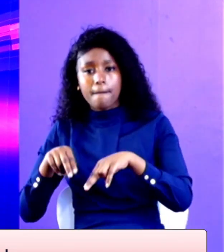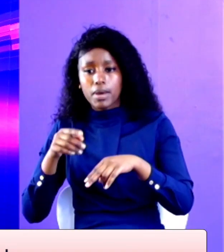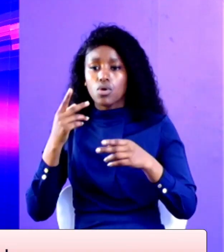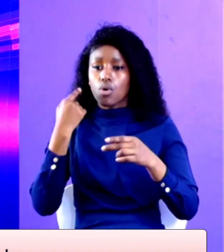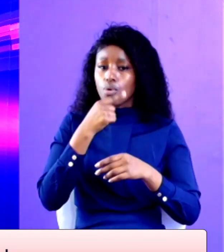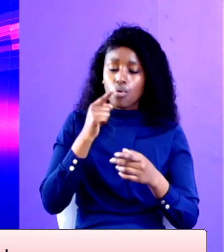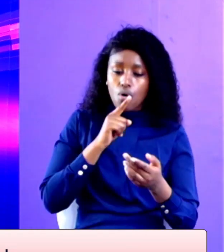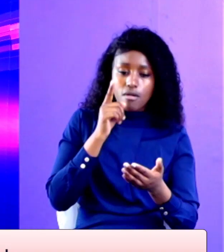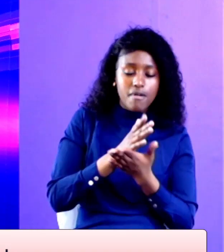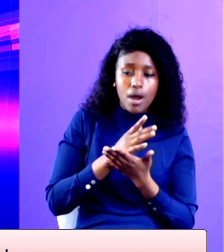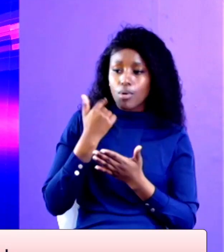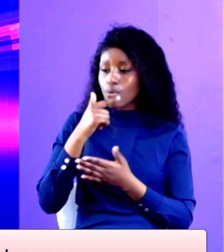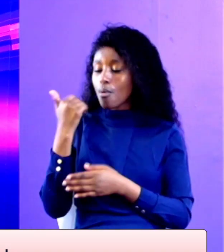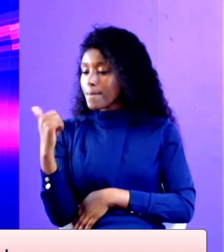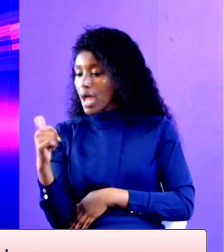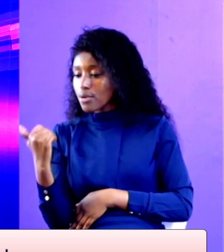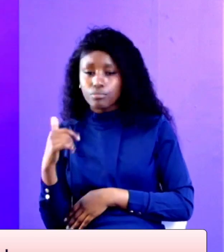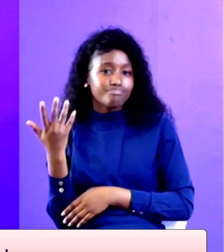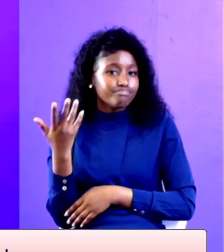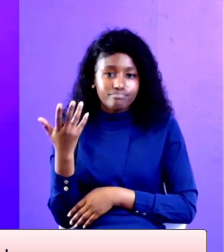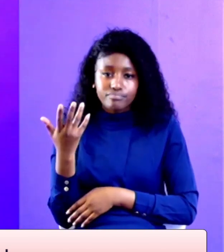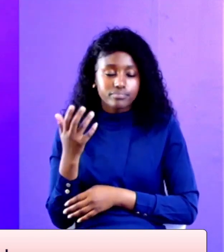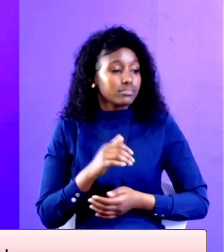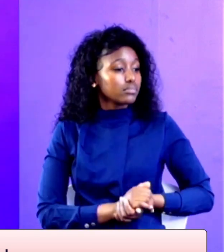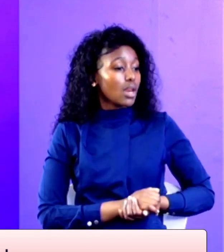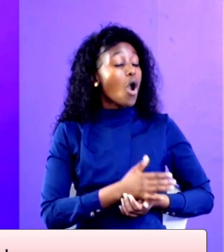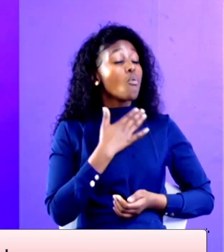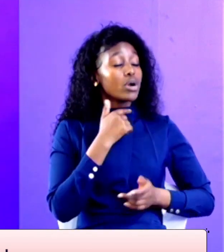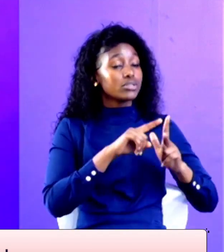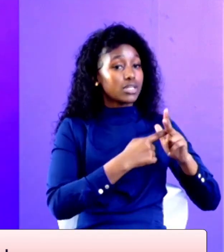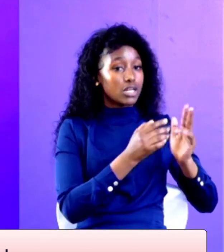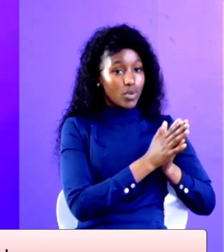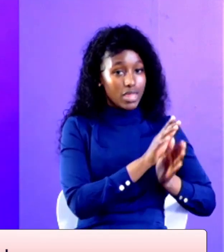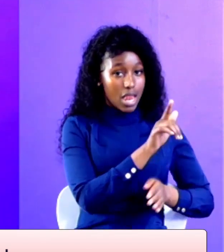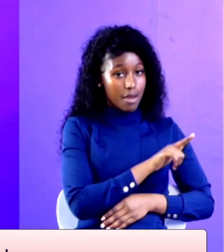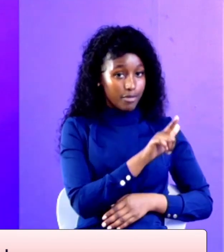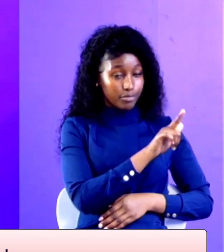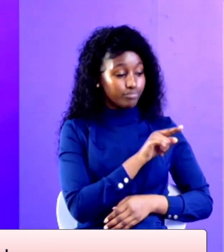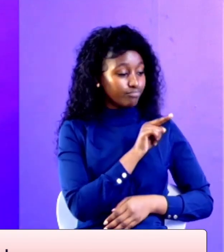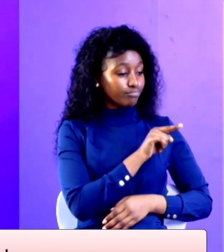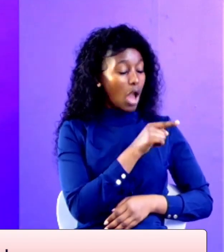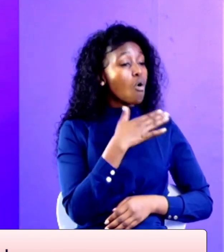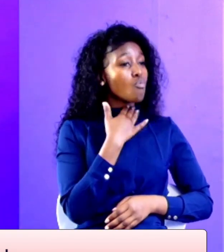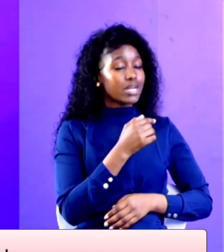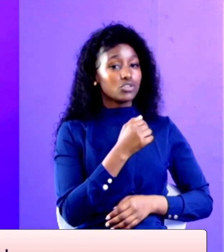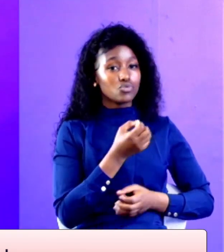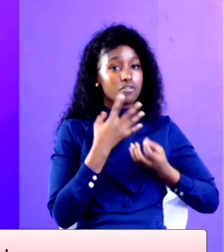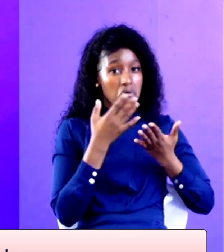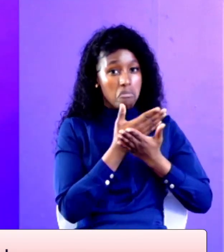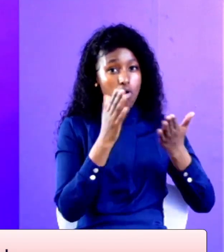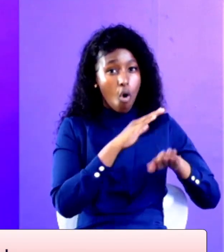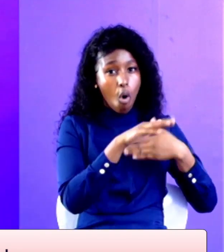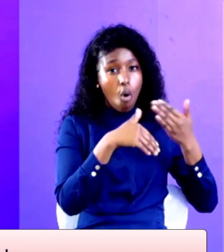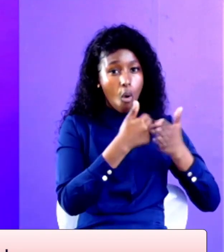confirmed? Okay, let's start with Liverpool. Yes. We will mention all their transfers.